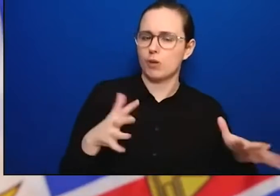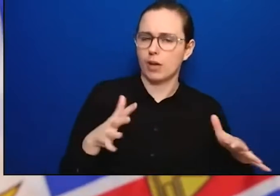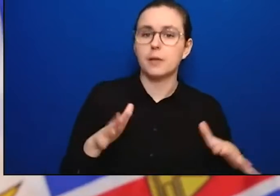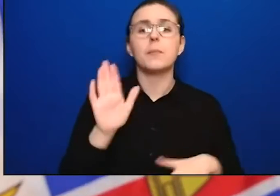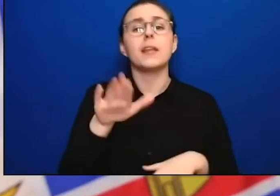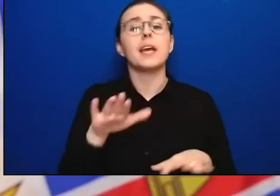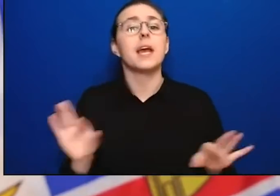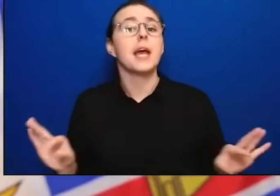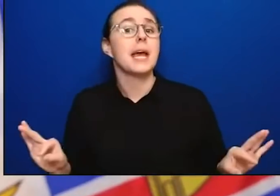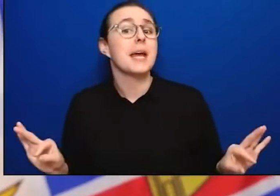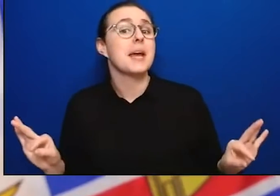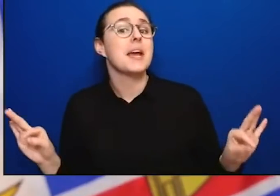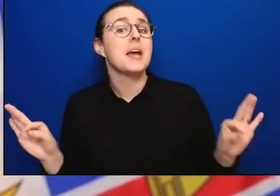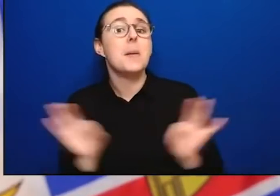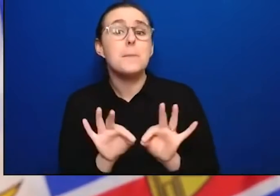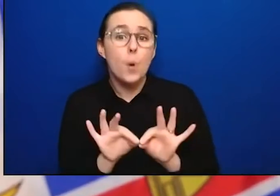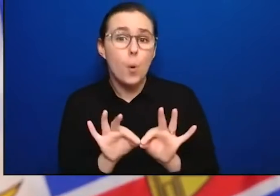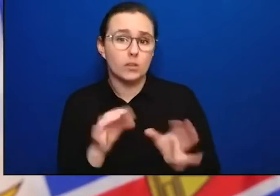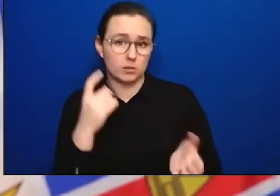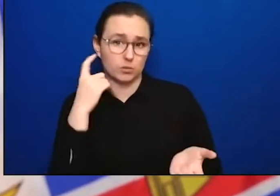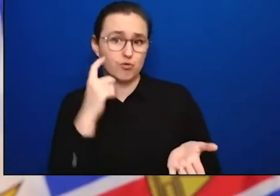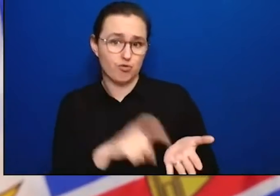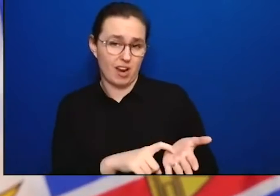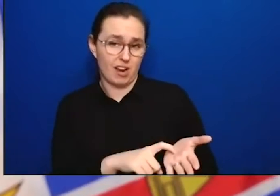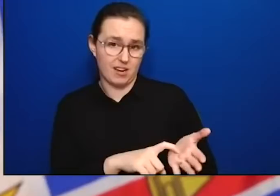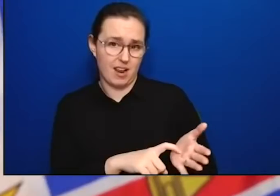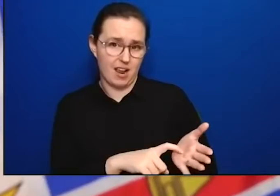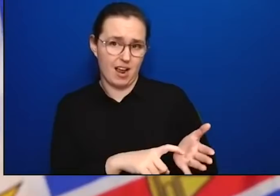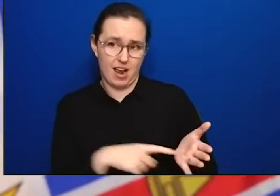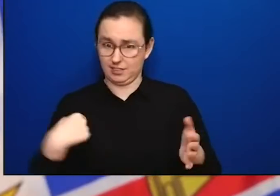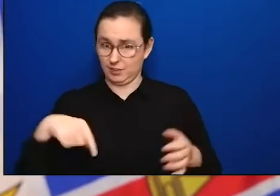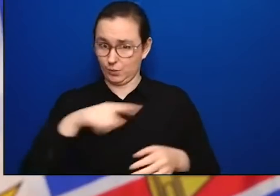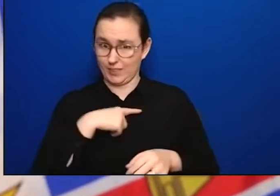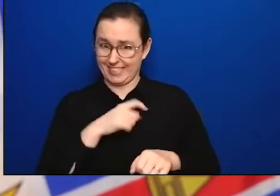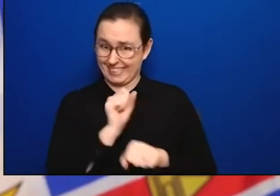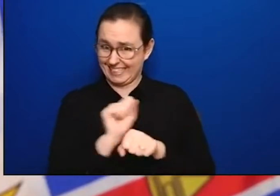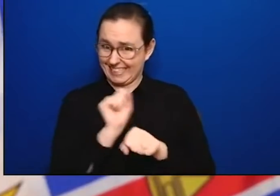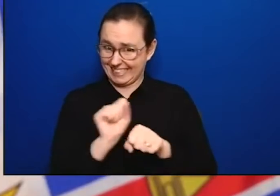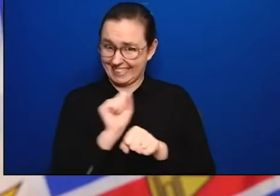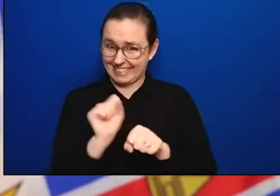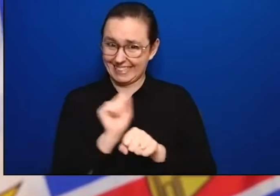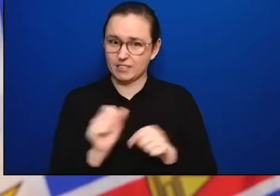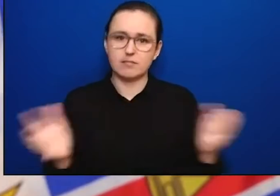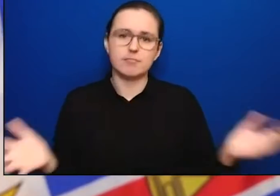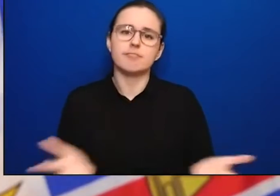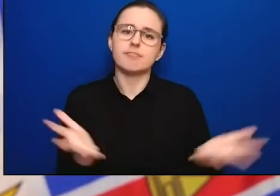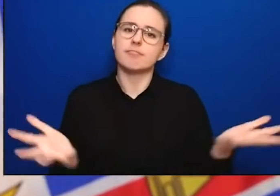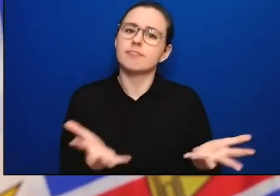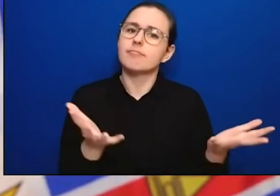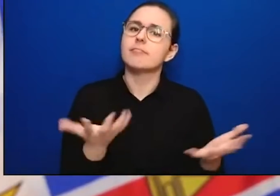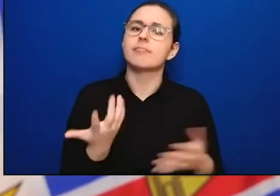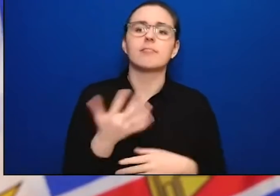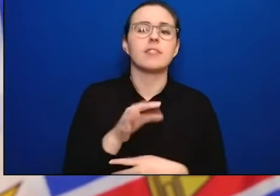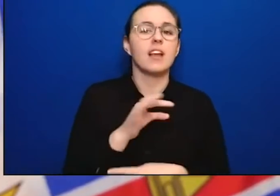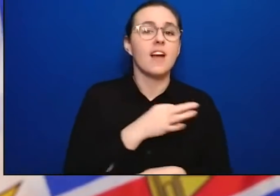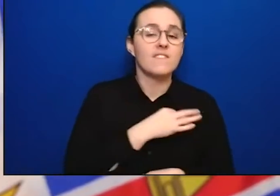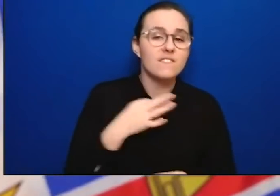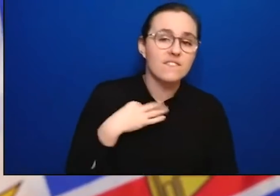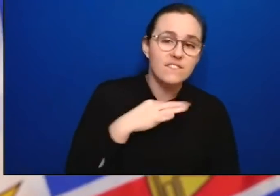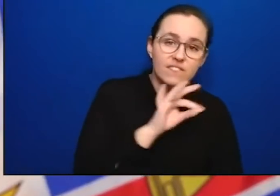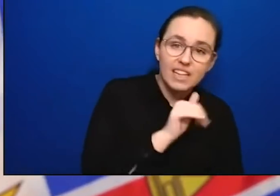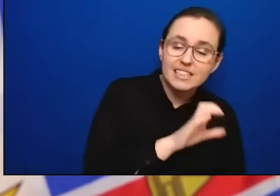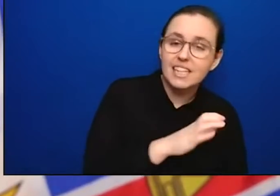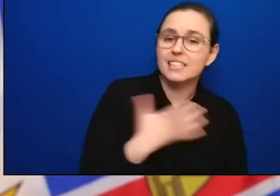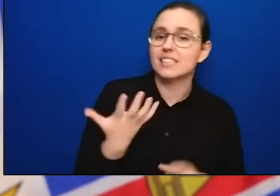now. This really is so important, and we recognize that, and I just know that we've been